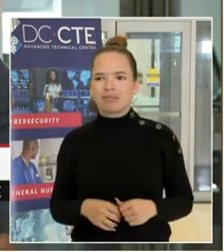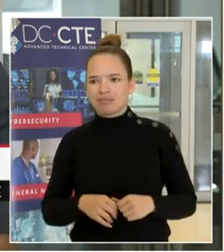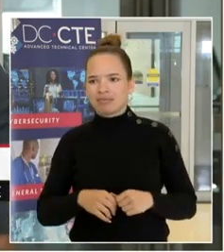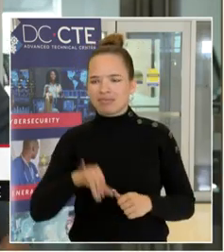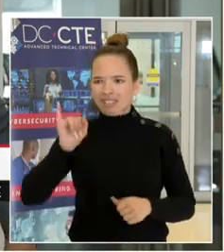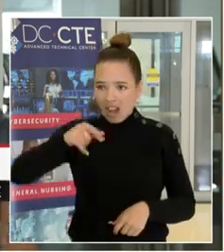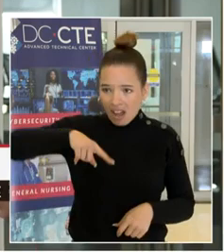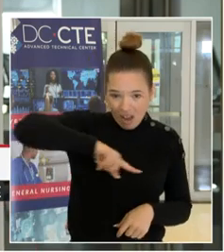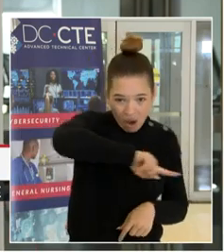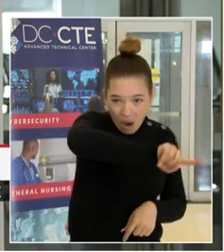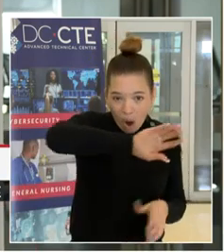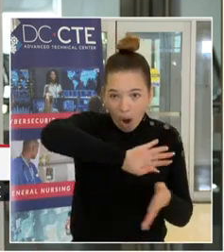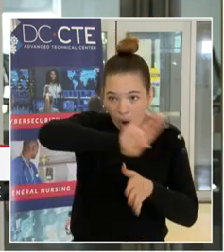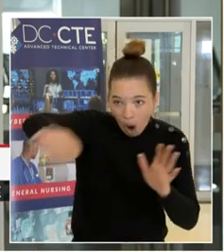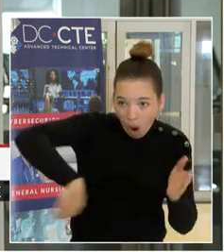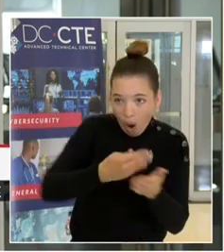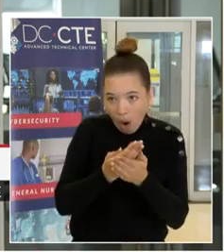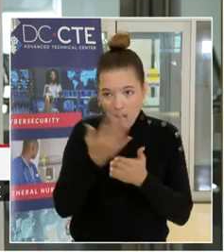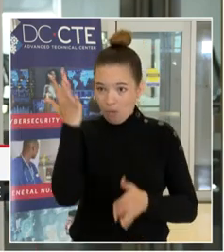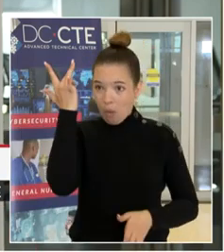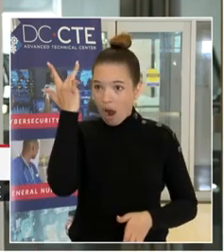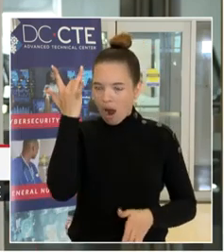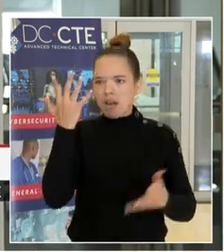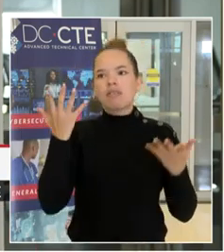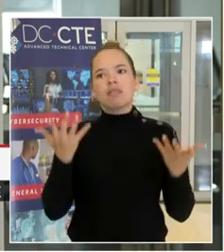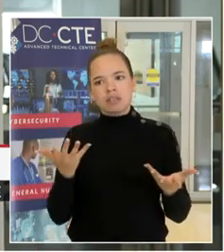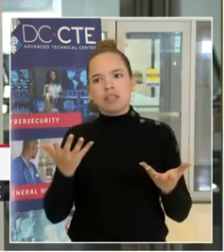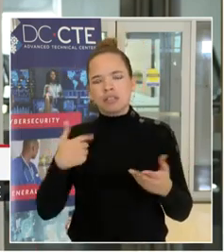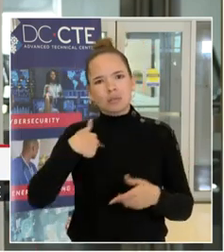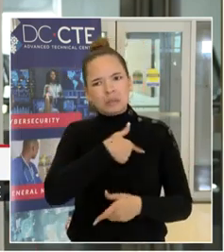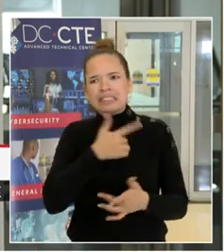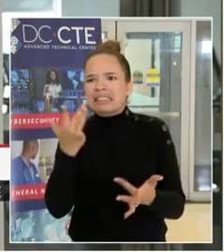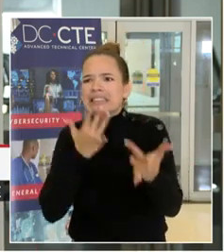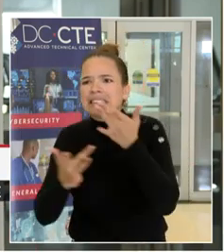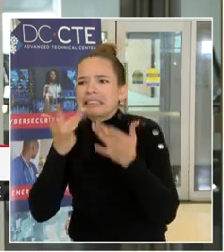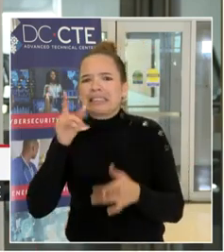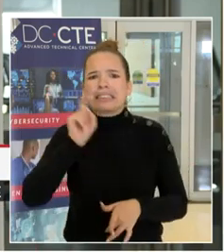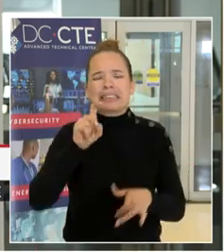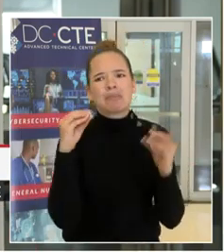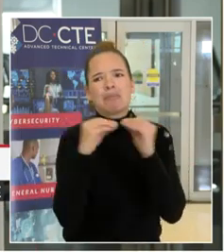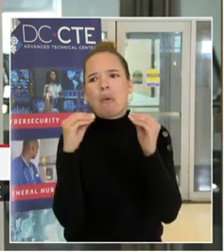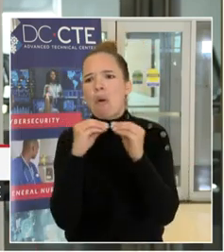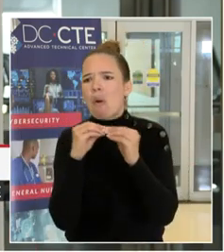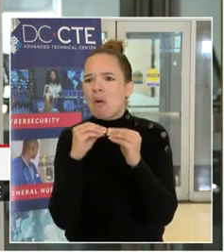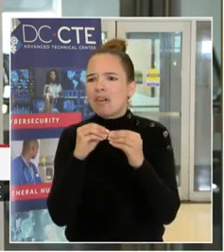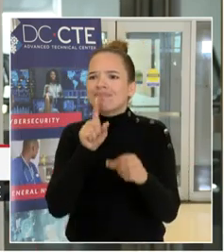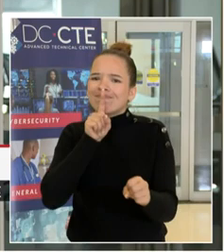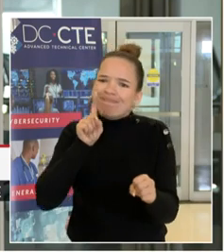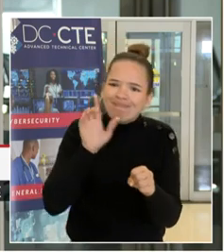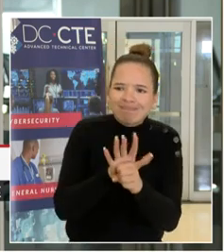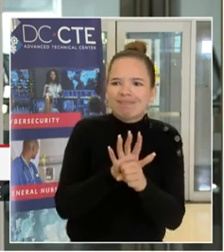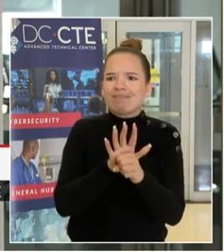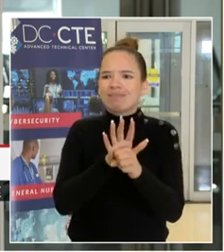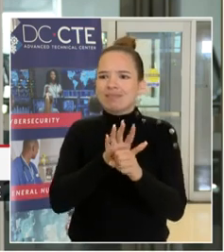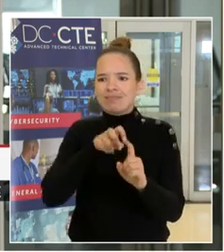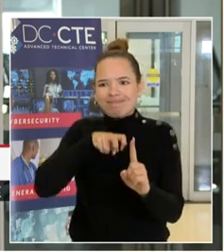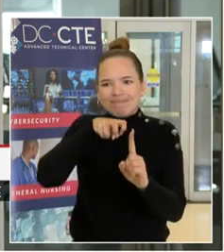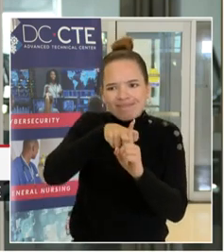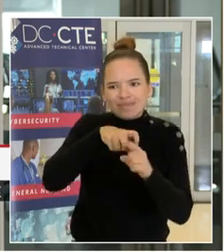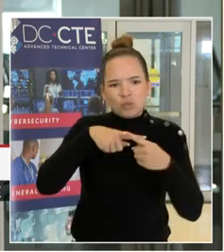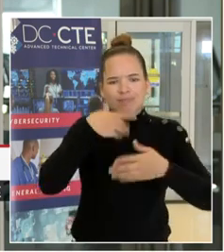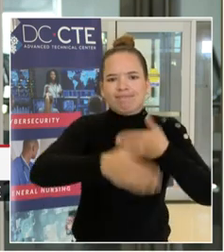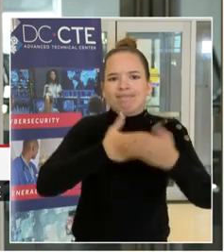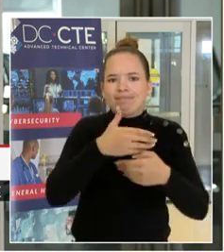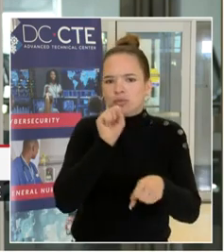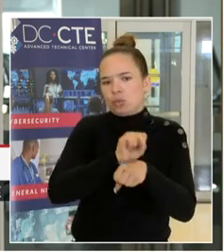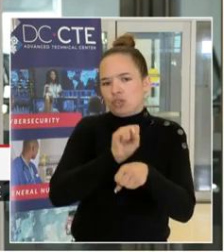because what they are lacking right now are committed people to do the work. This model will bring students